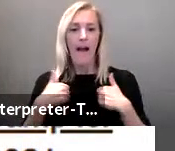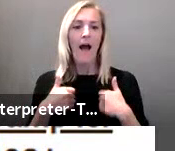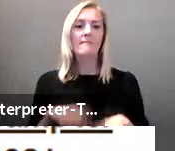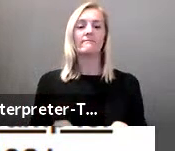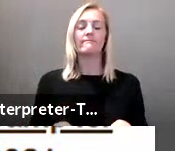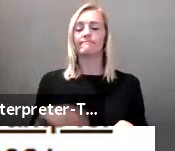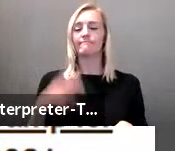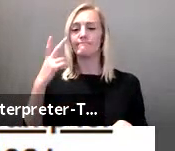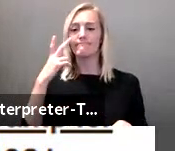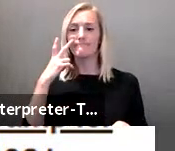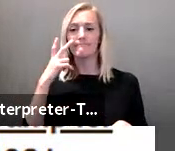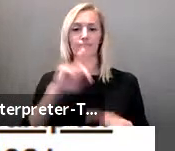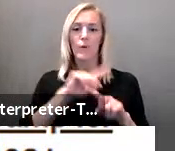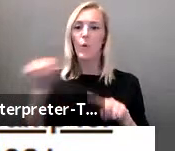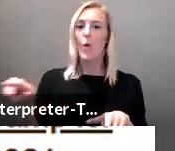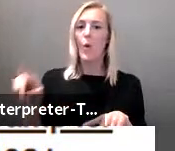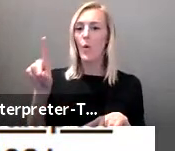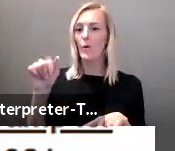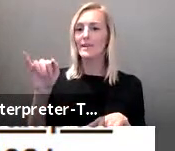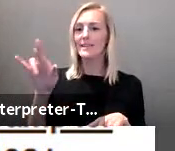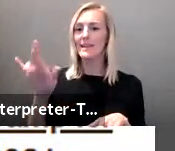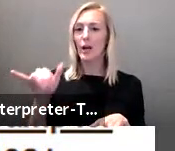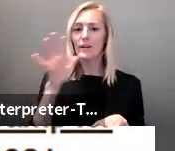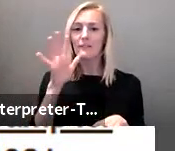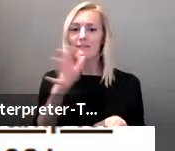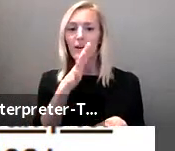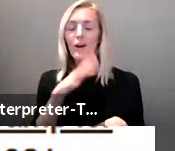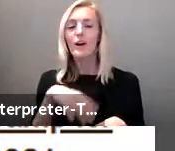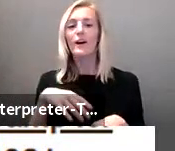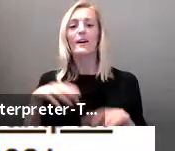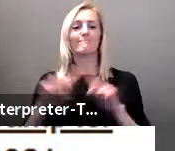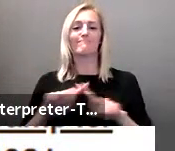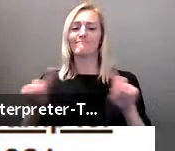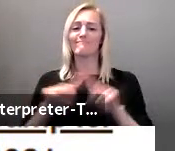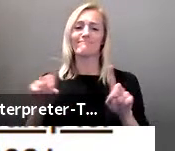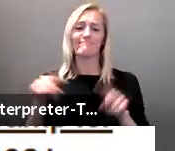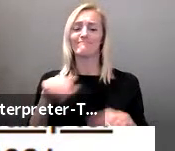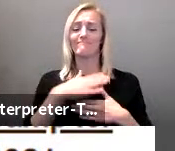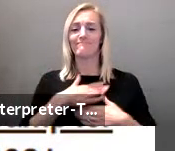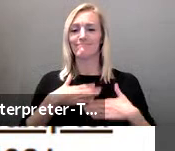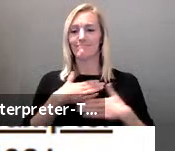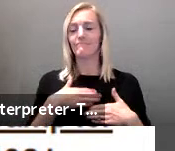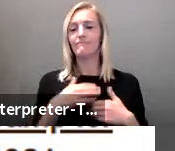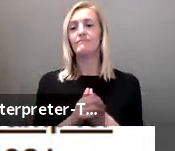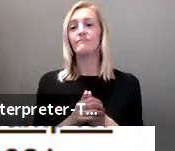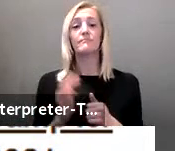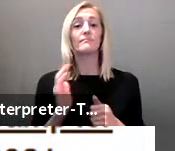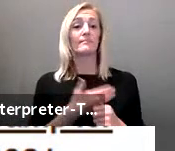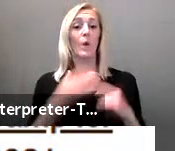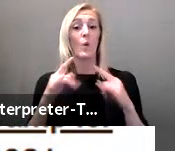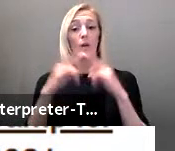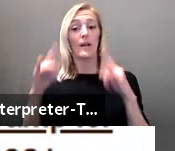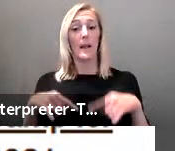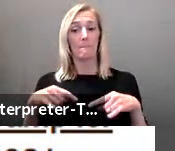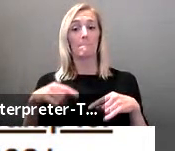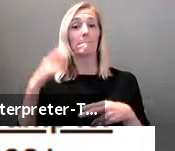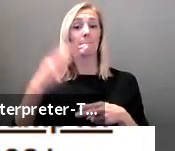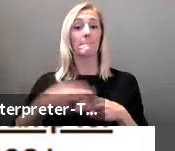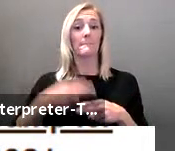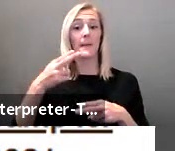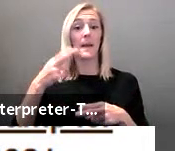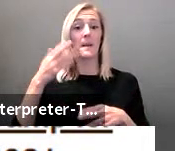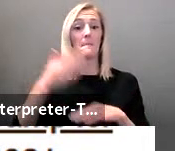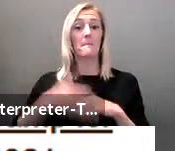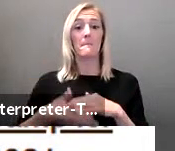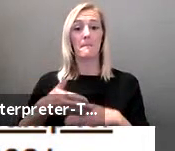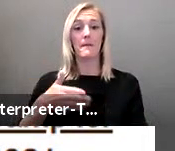see, go to the dairy barn and they just love all of that. And our camp, that specific camp was named after